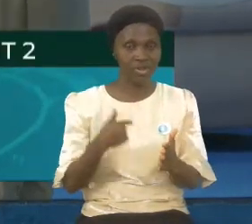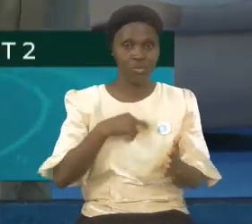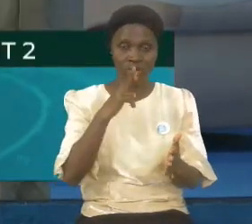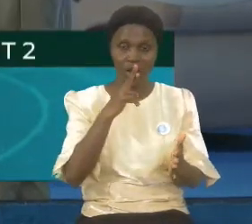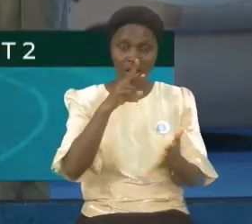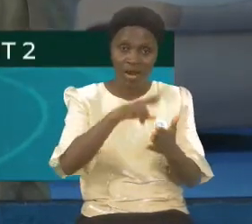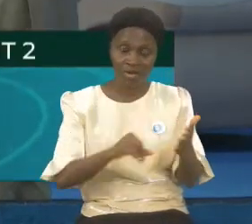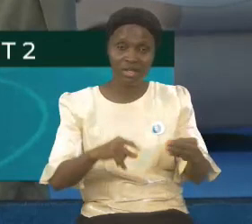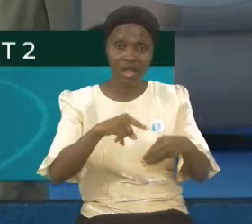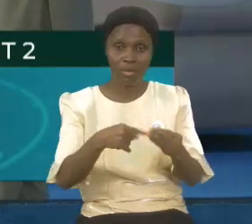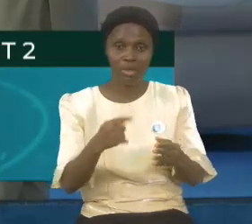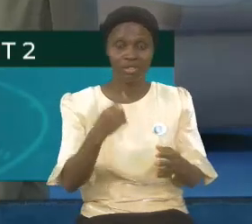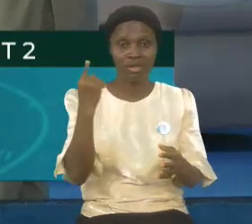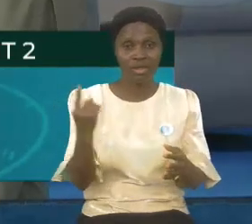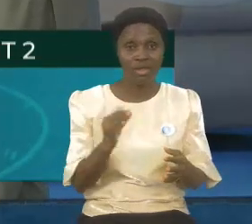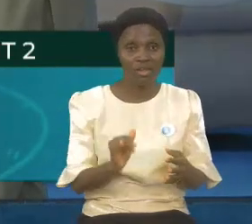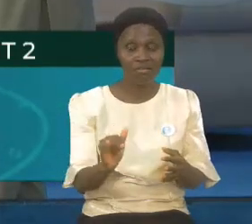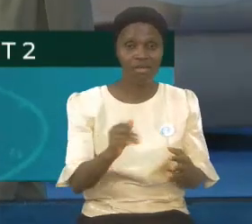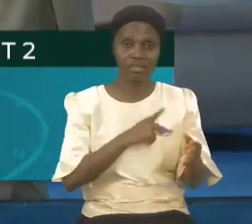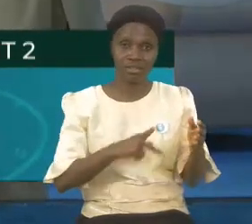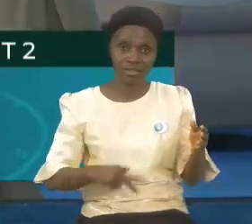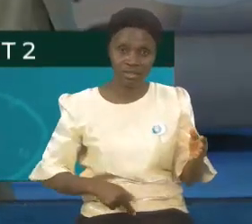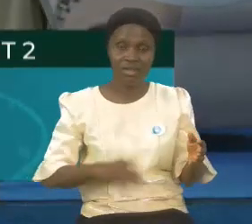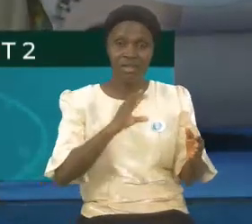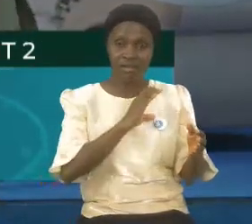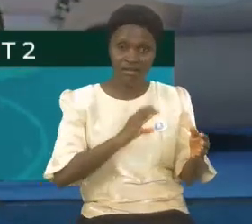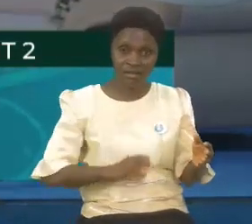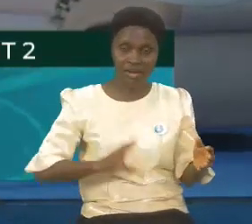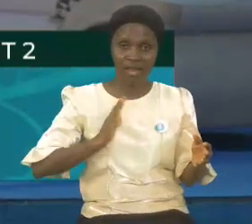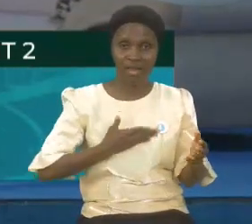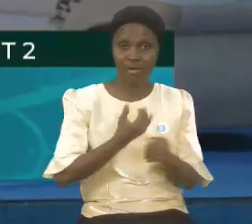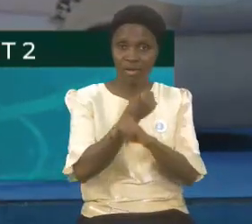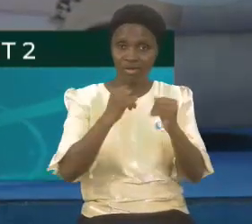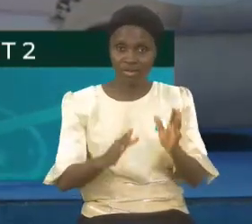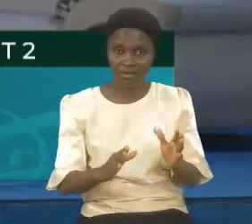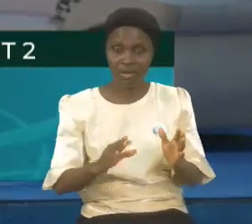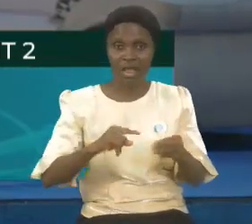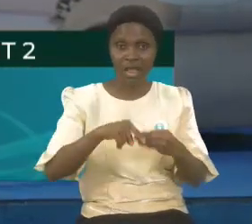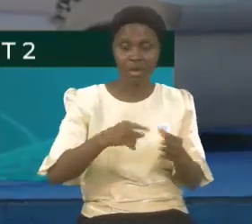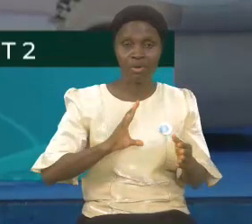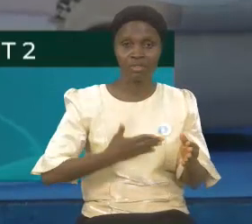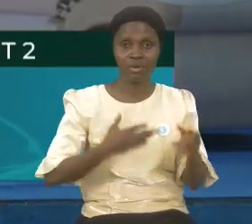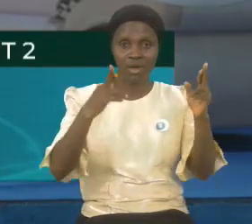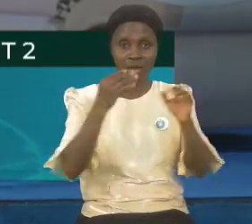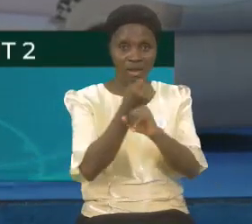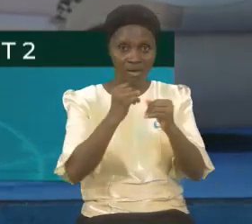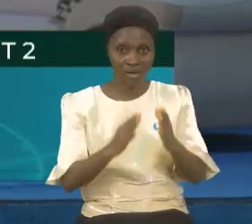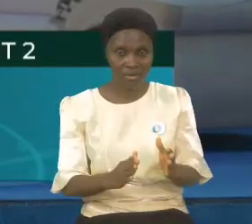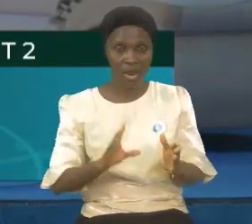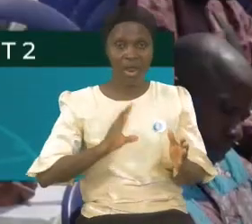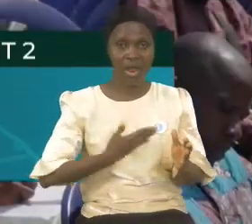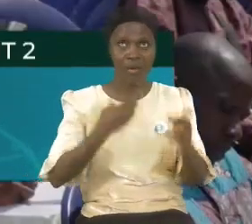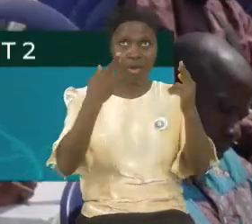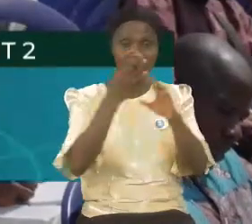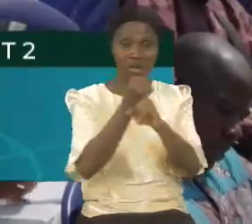King. And we're reading about Christ, our Savior, our Redeemer. We're reading about the one, our Redeemer, that is going to come. And